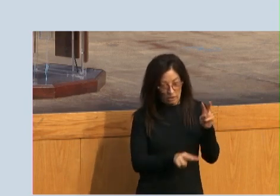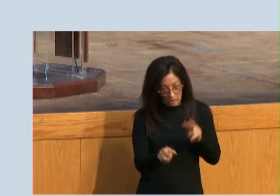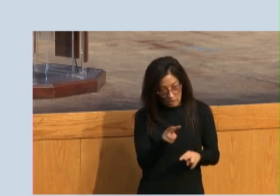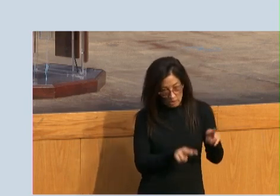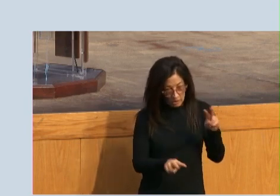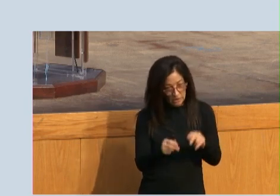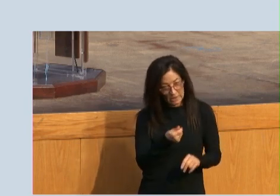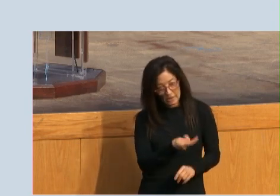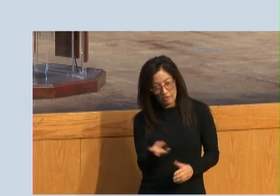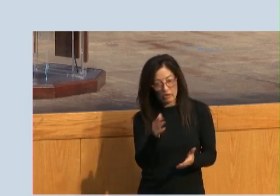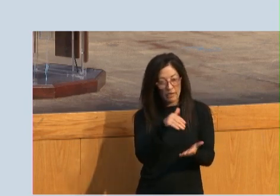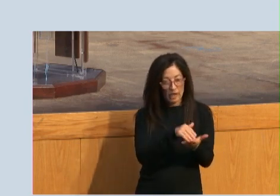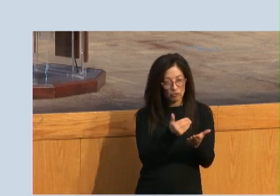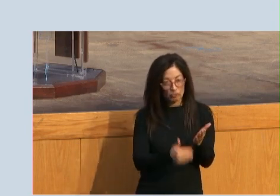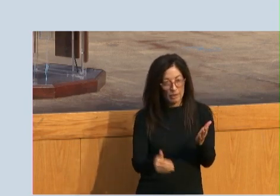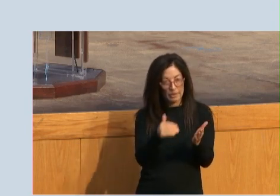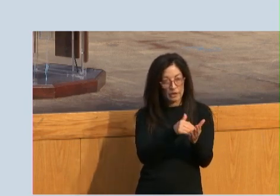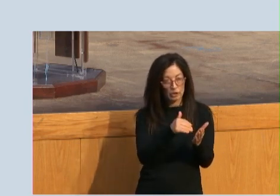thousands of repetitions.